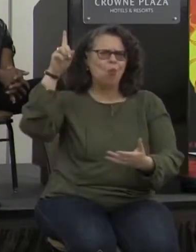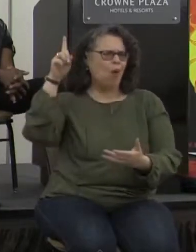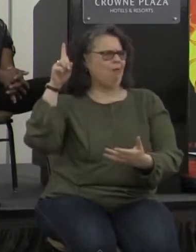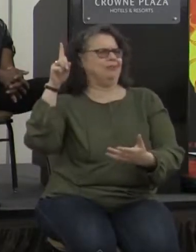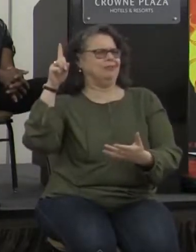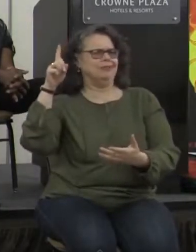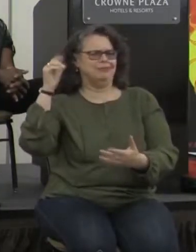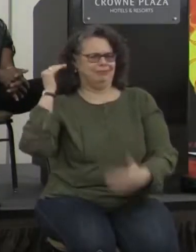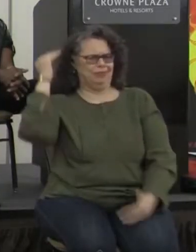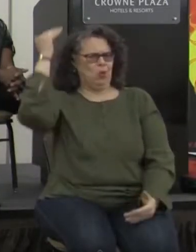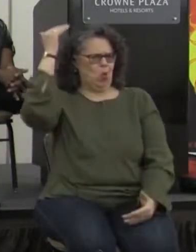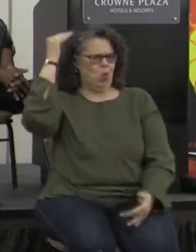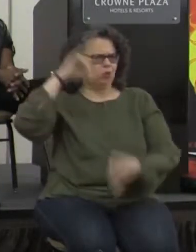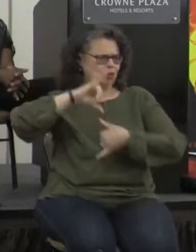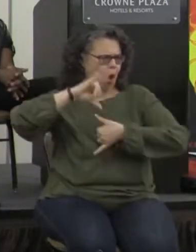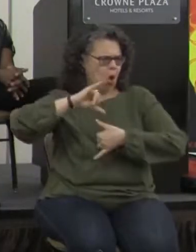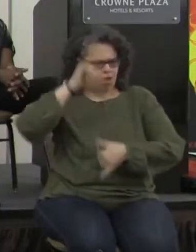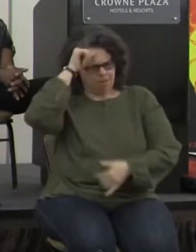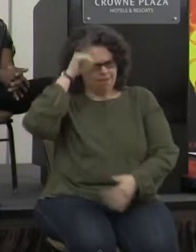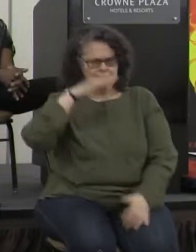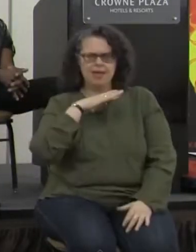6'1" man,